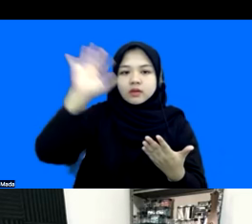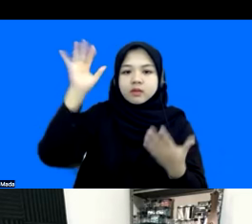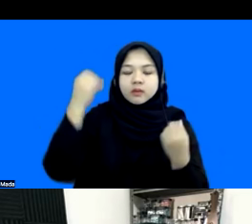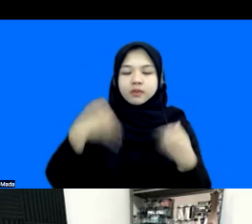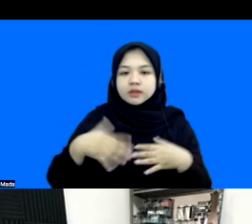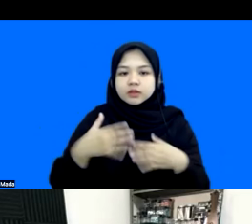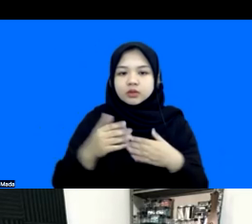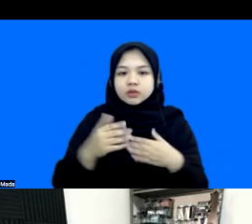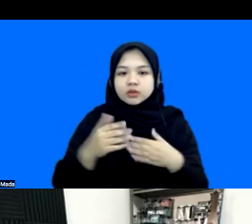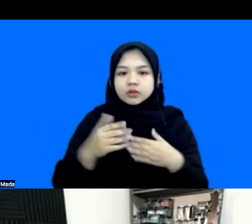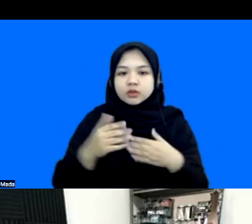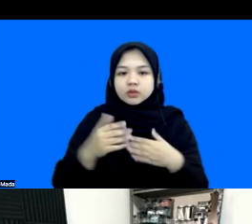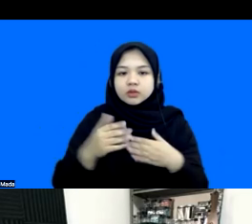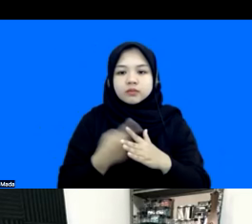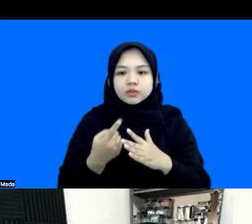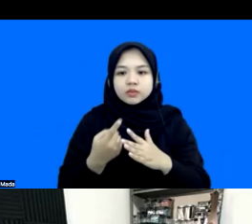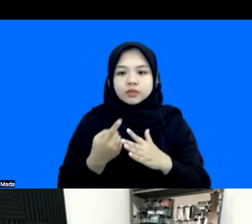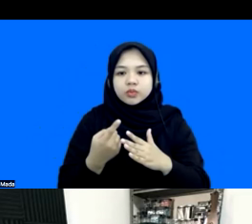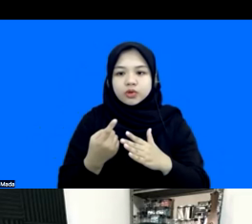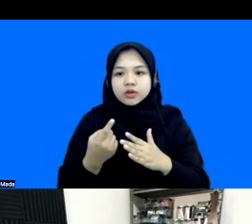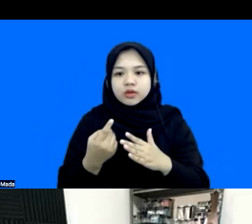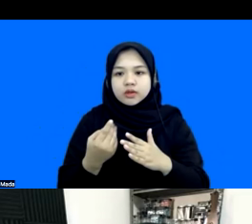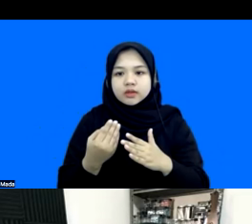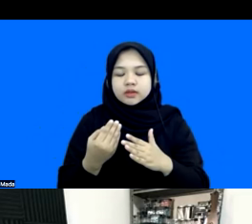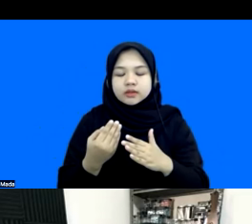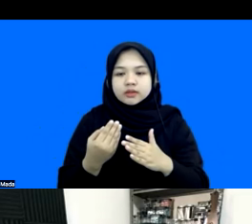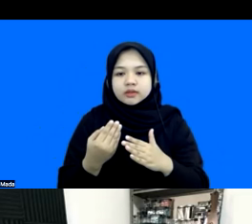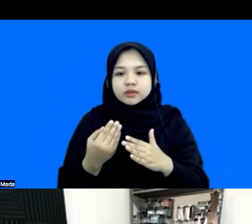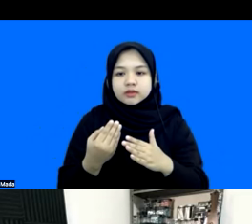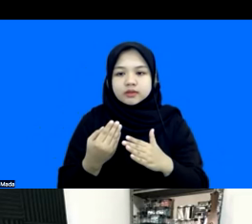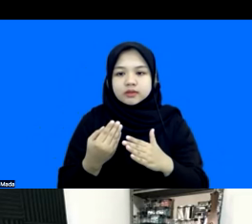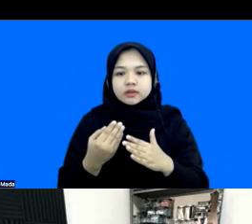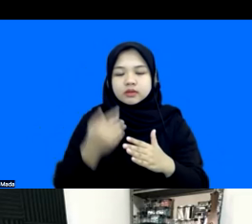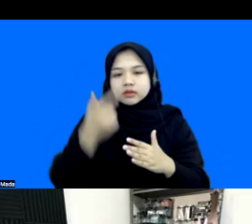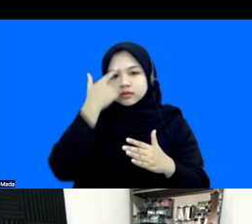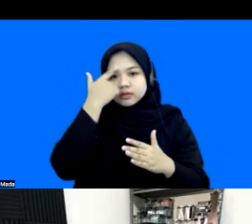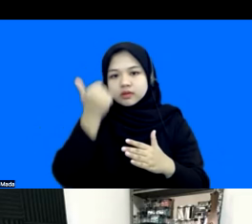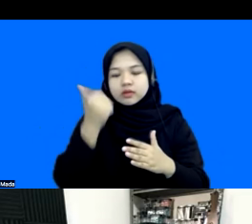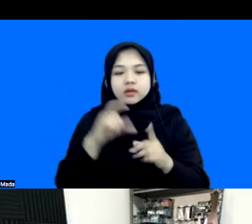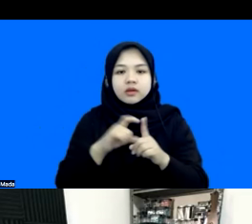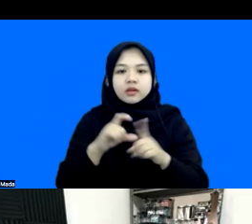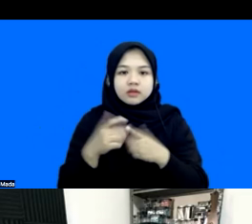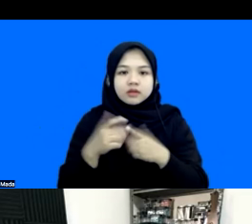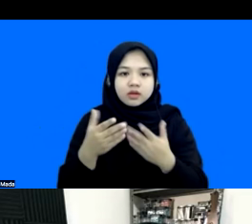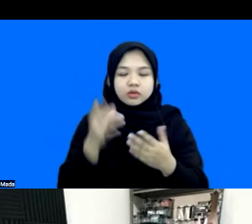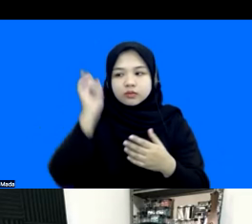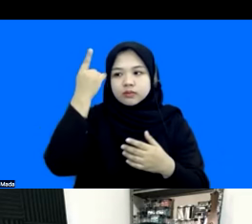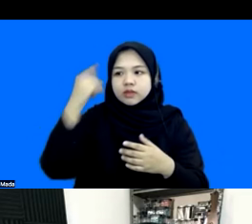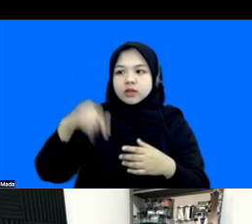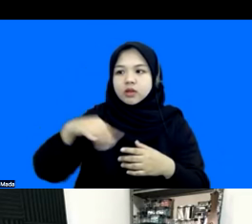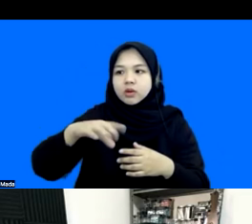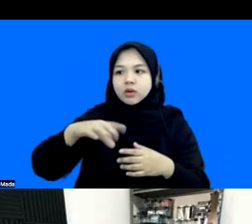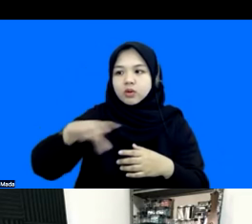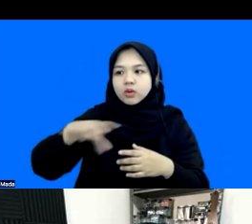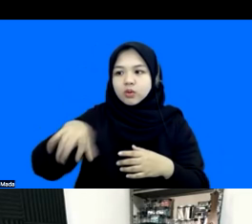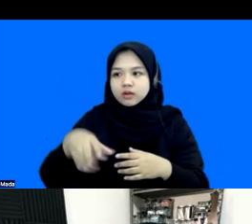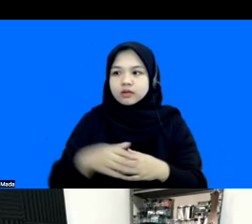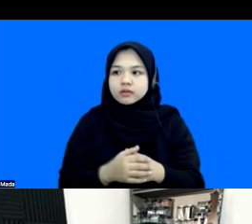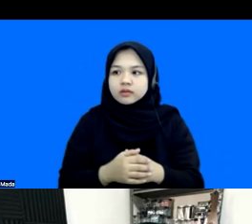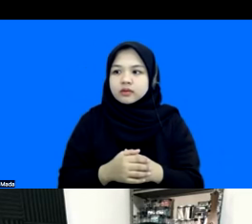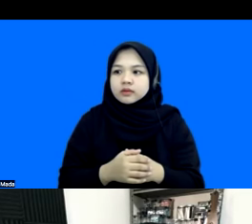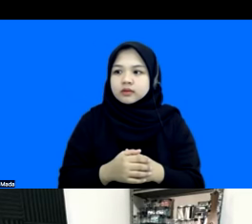being smart and being data-driven for local governments. For example, they can give you information on how to proceed with projects